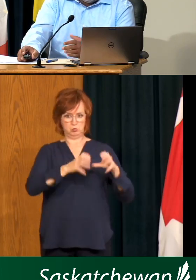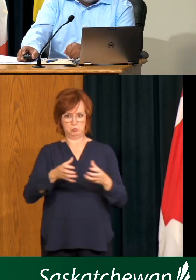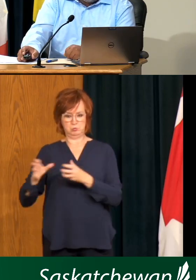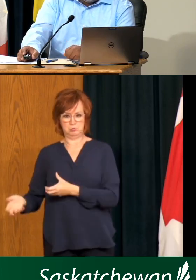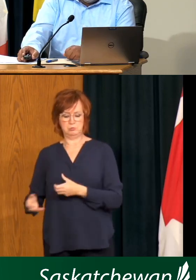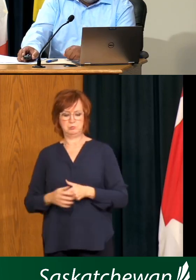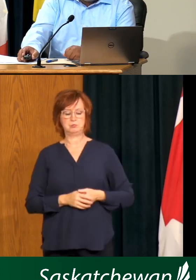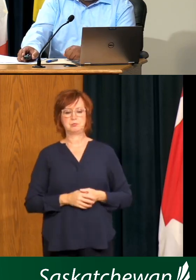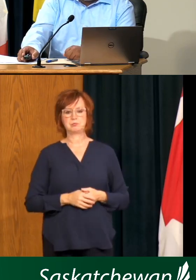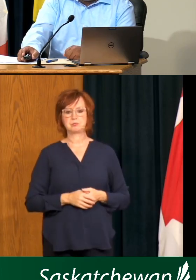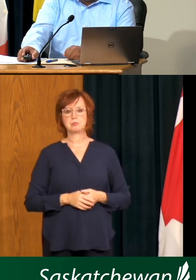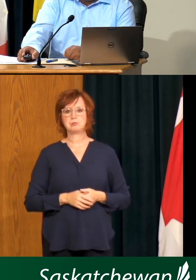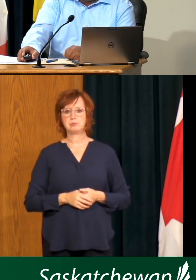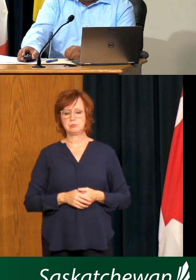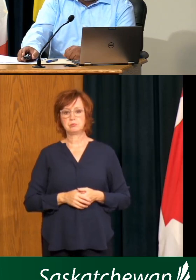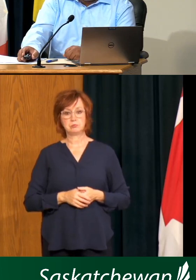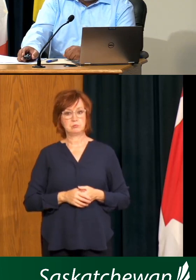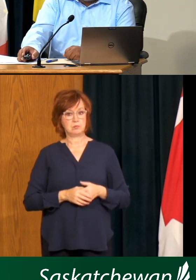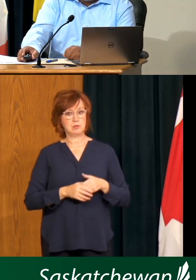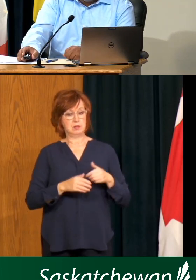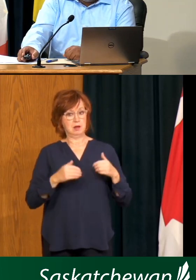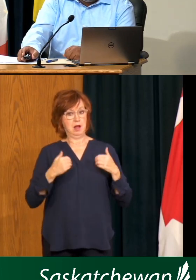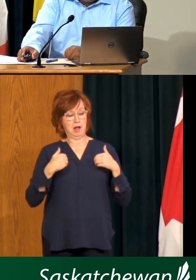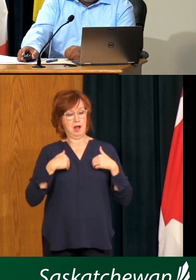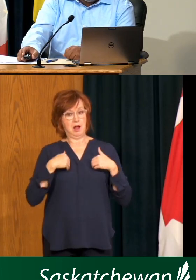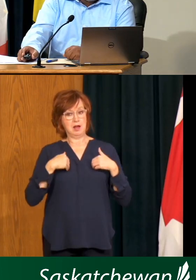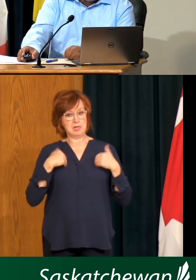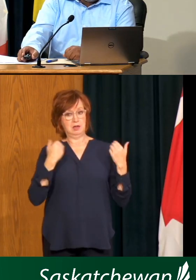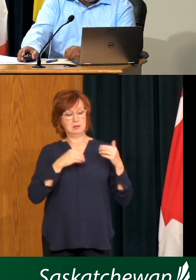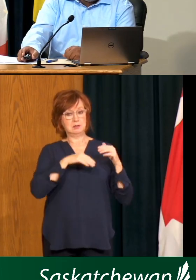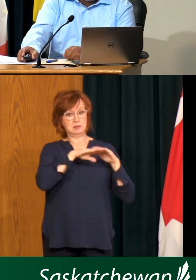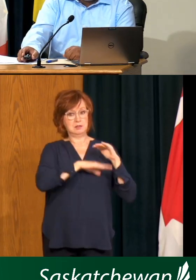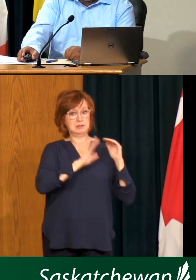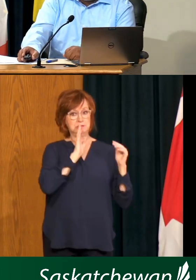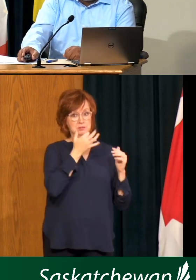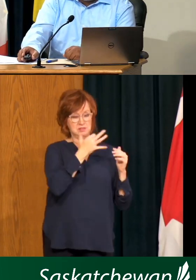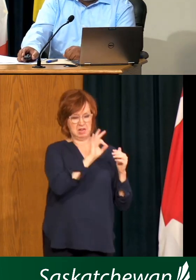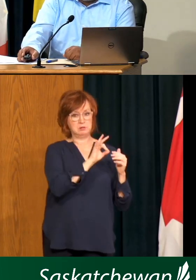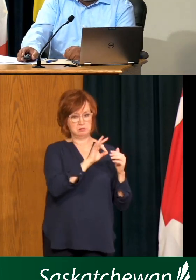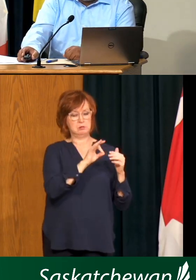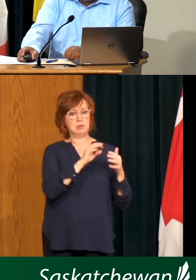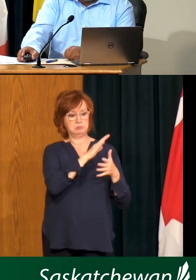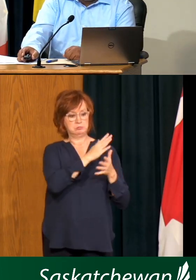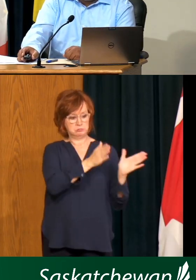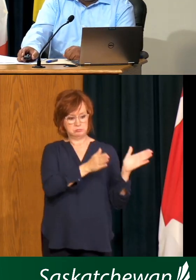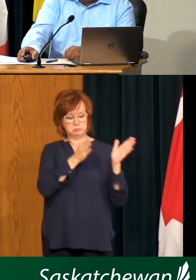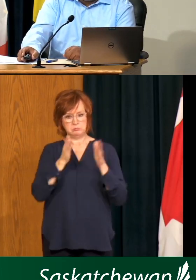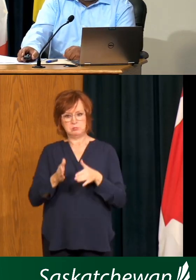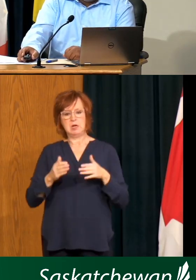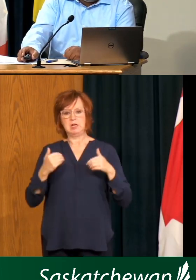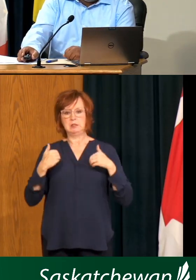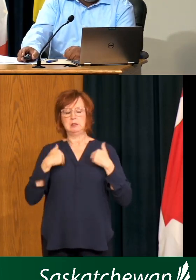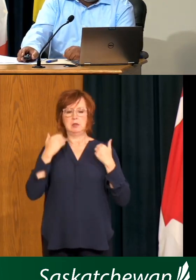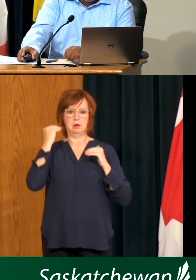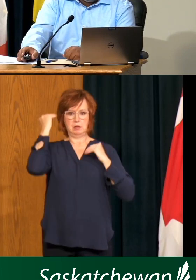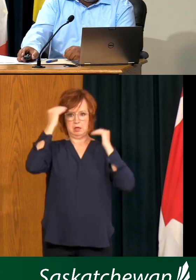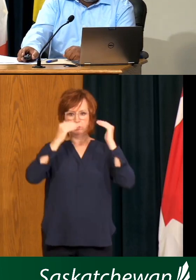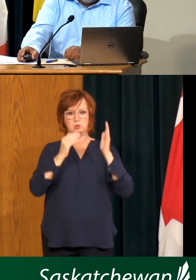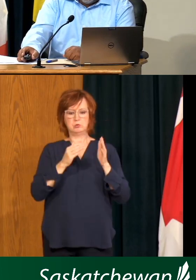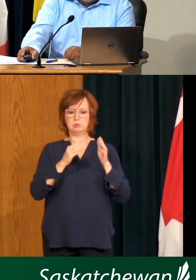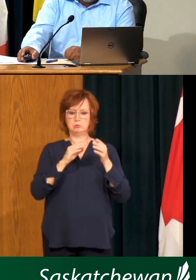we do have cases in every age group, including under 19. Most of our cases are in young adults, and